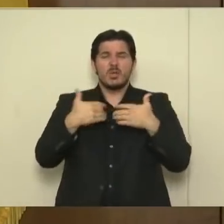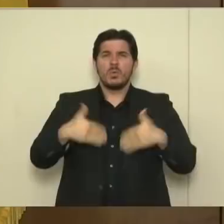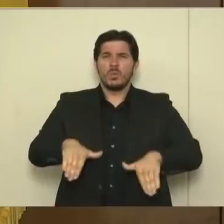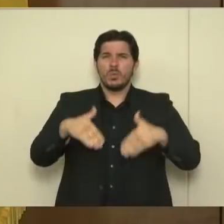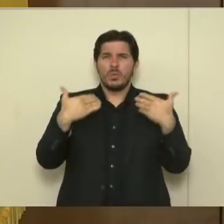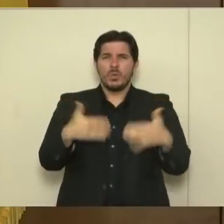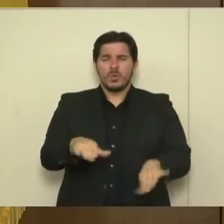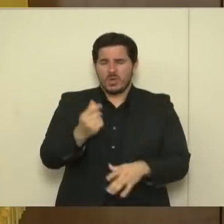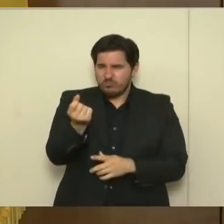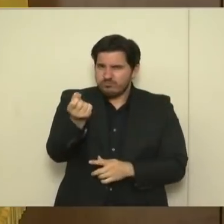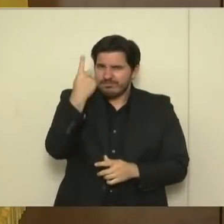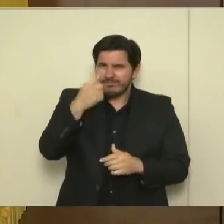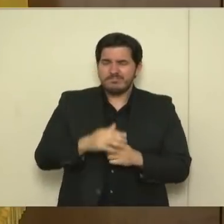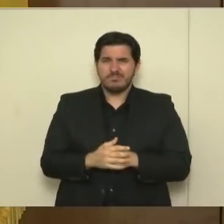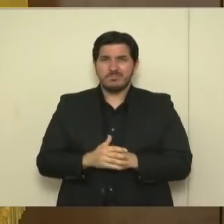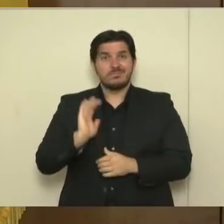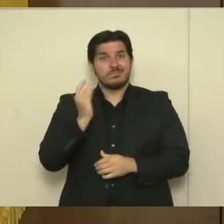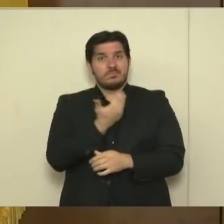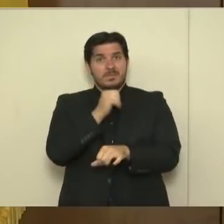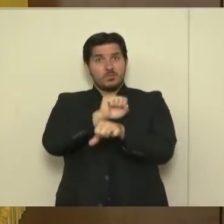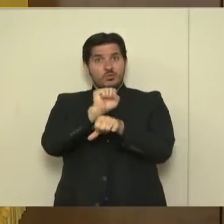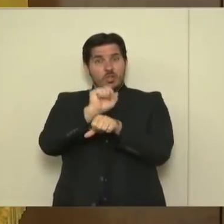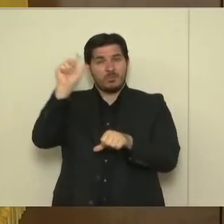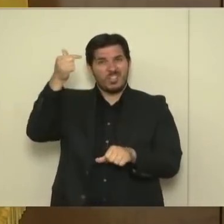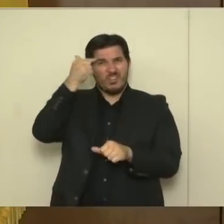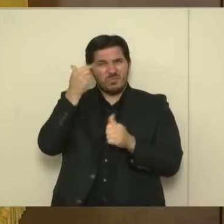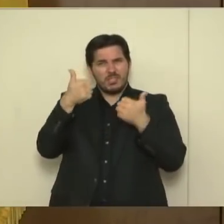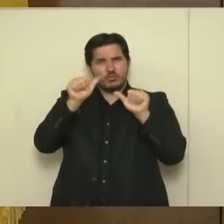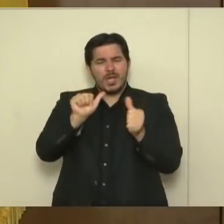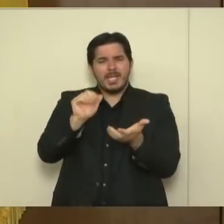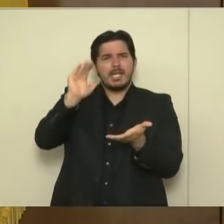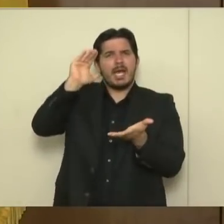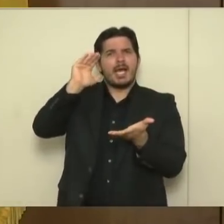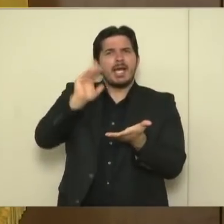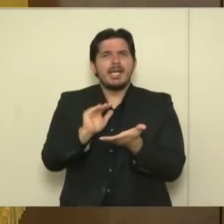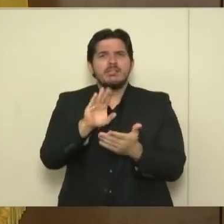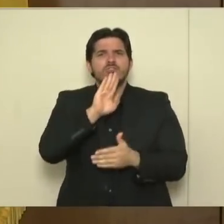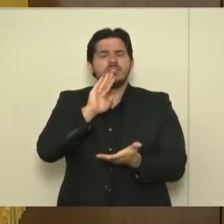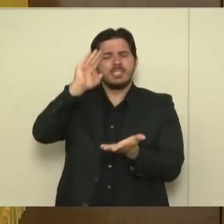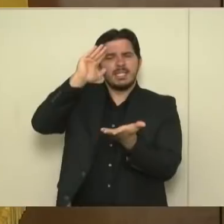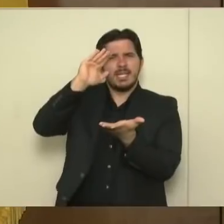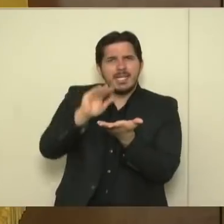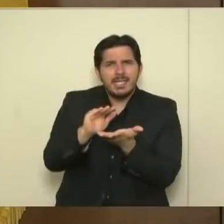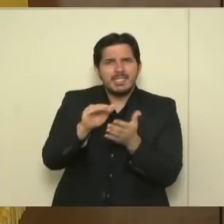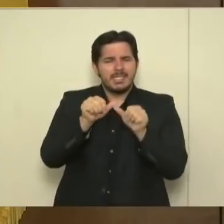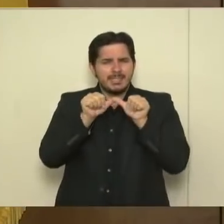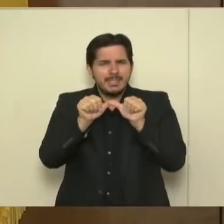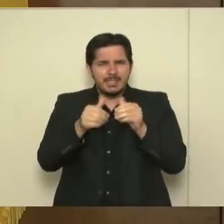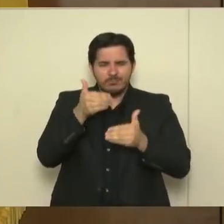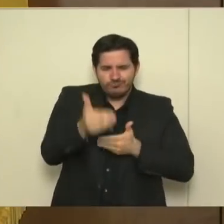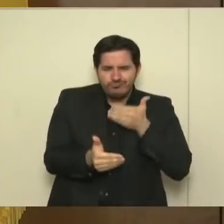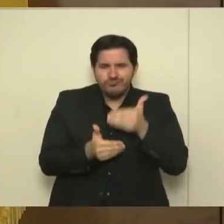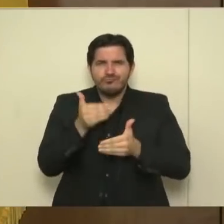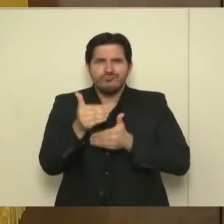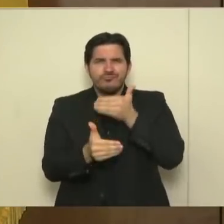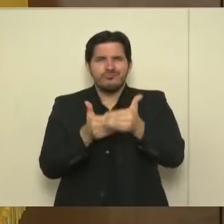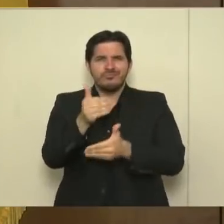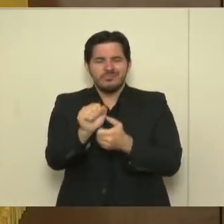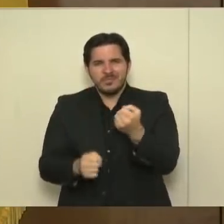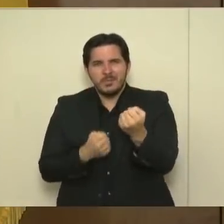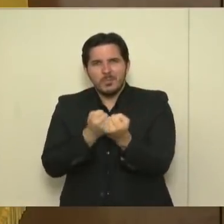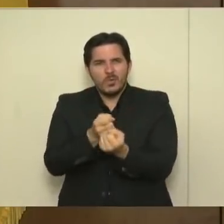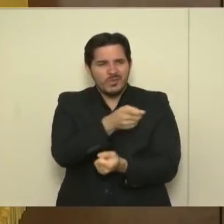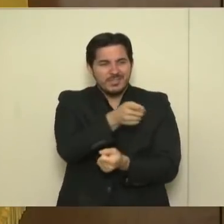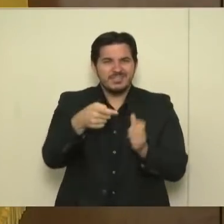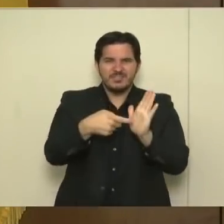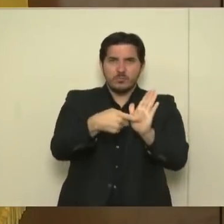our job is to mitigate those to the highest degree and to keep moving forward so that we're supporting families and essential workers